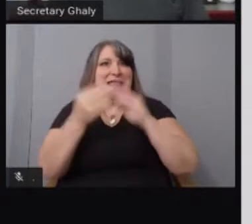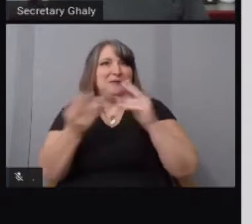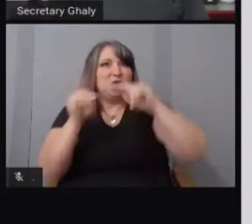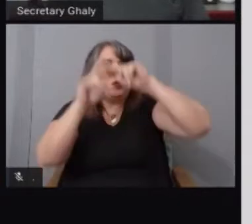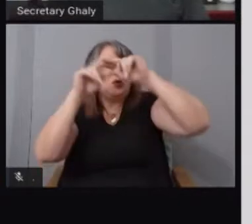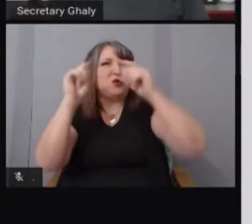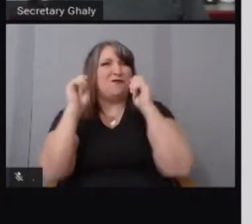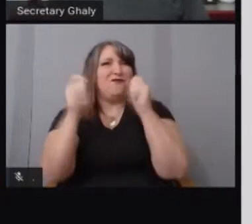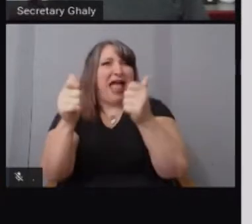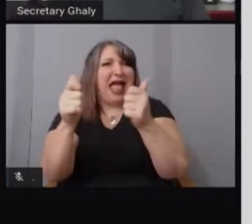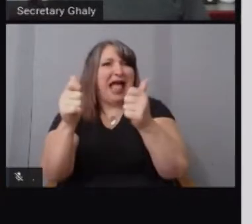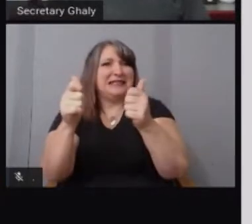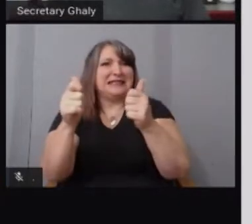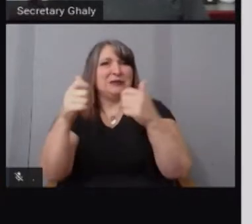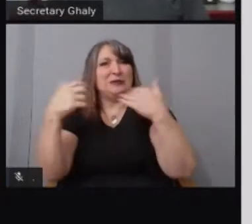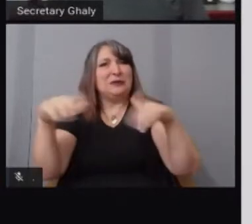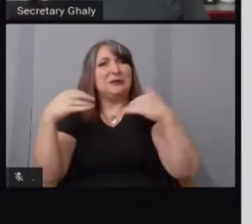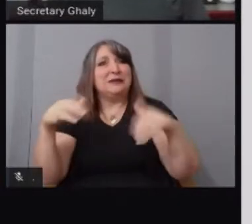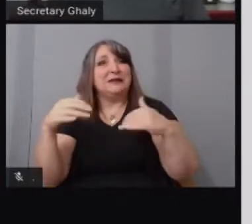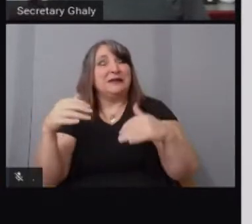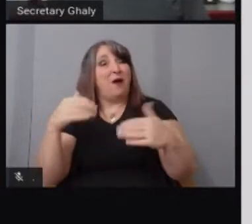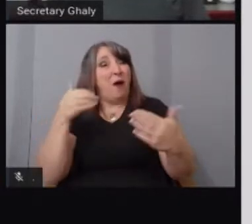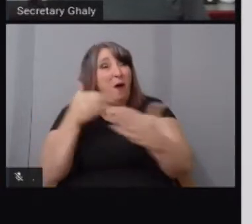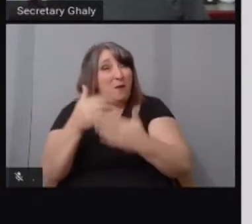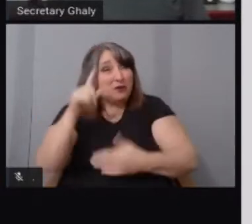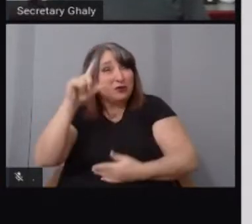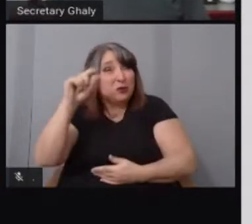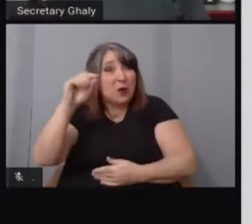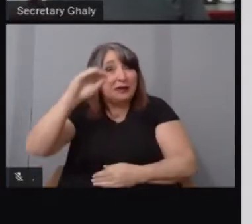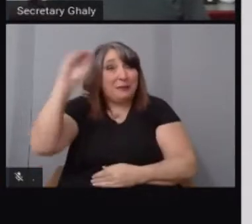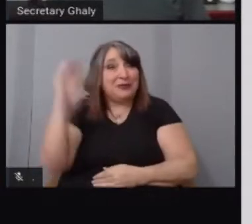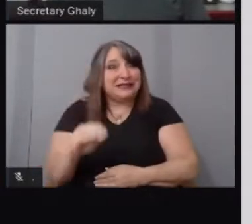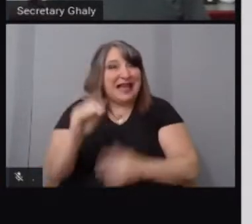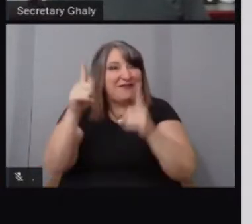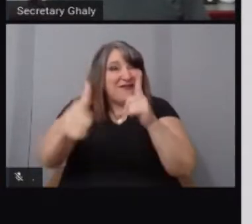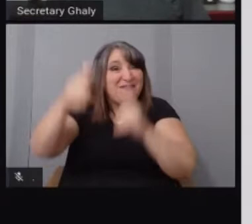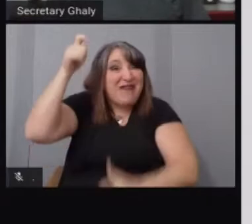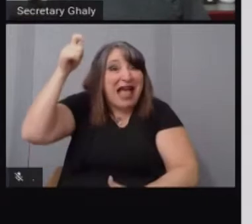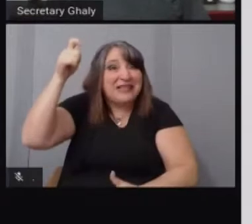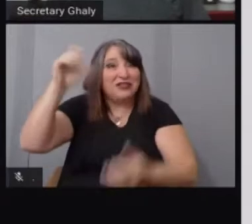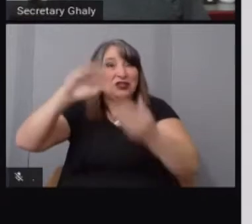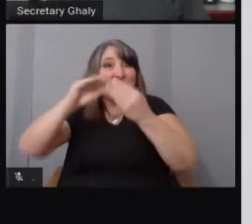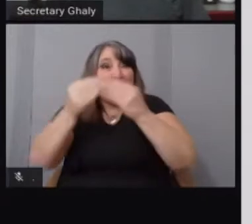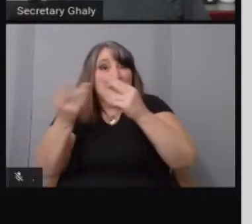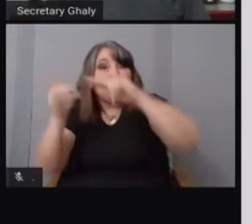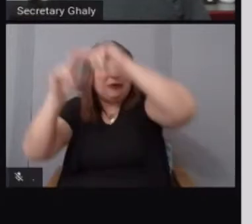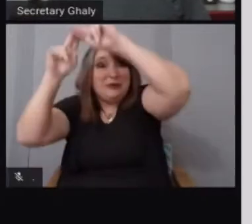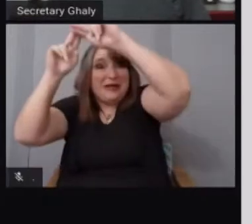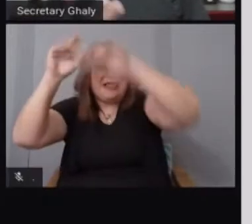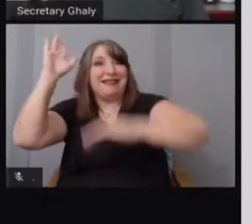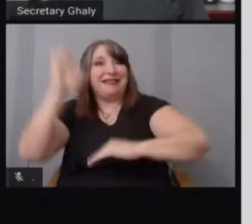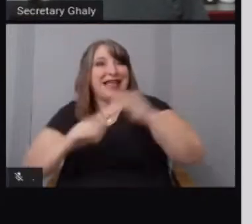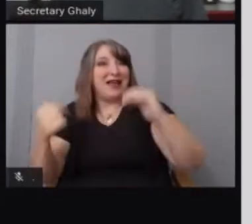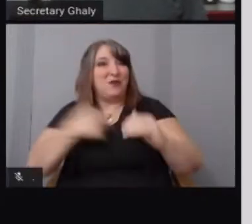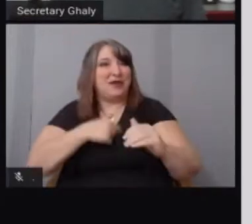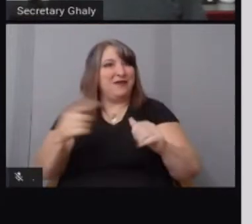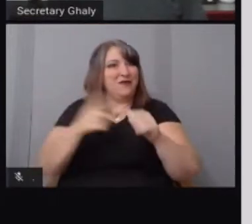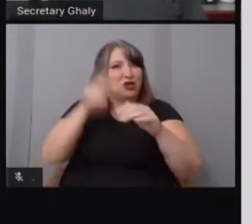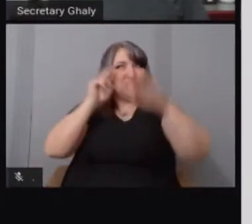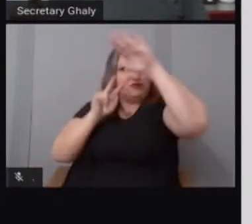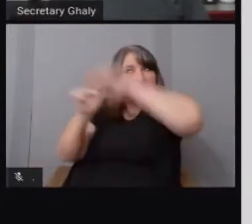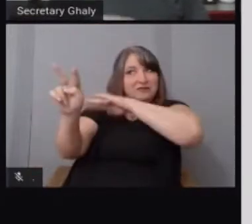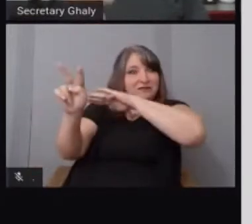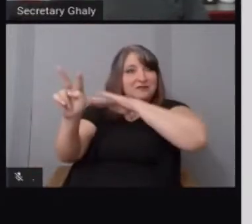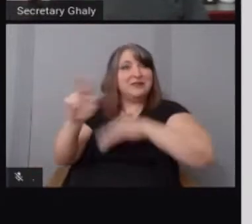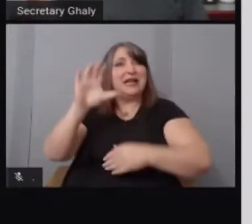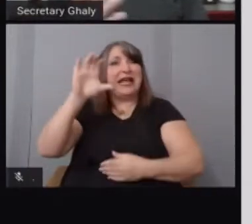rise in cases, nearly 20% faster rate of rise than we had originally. What we know about cases